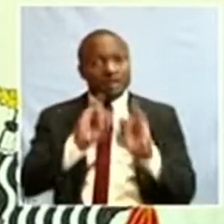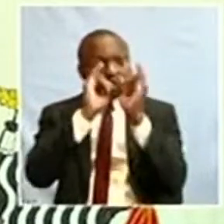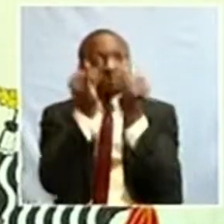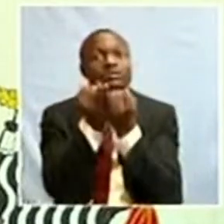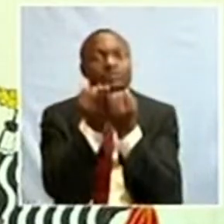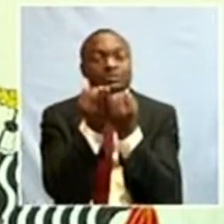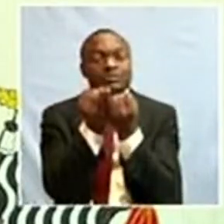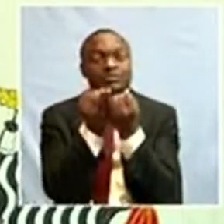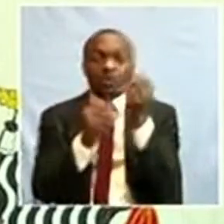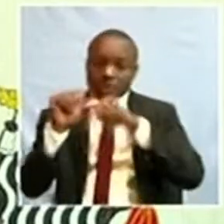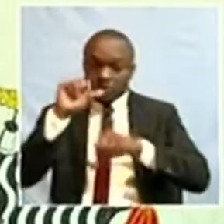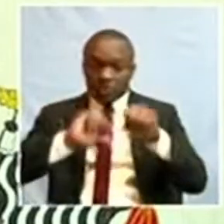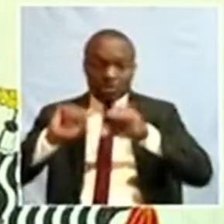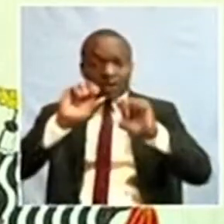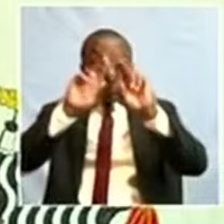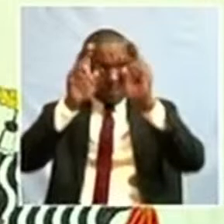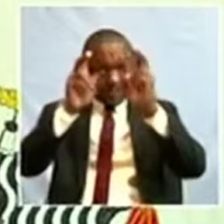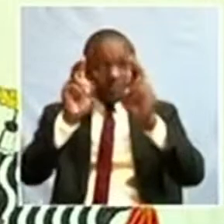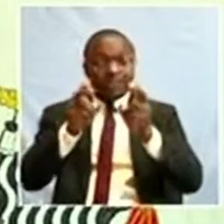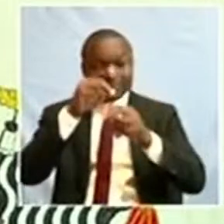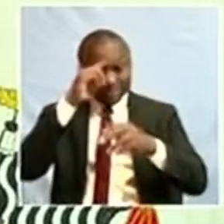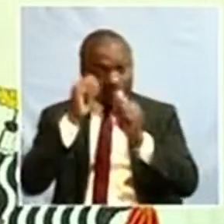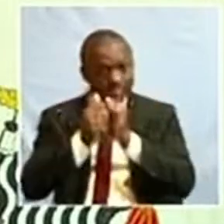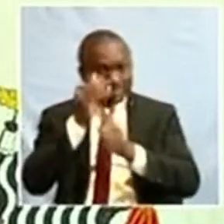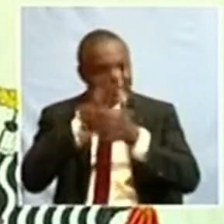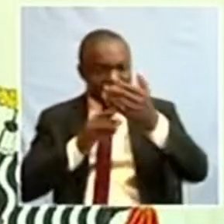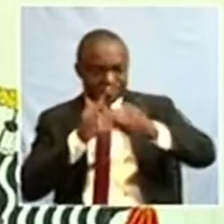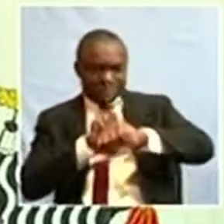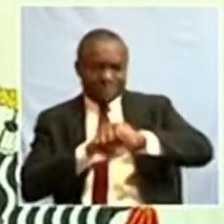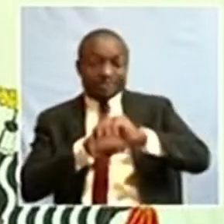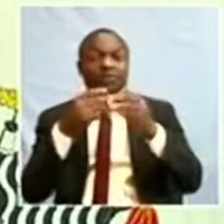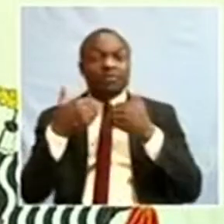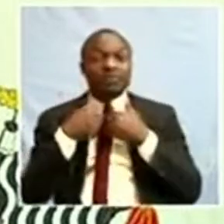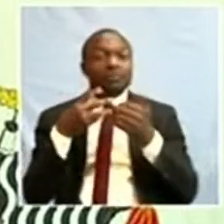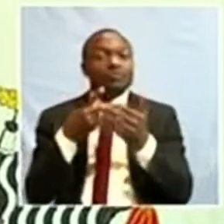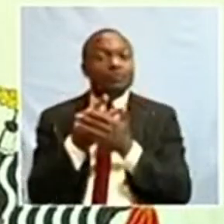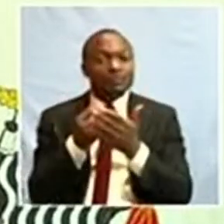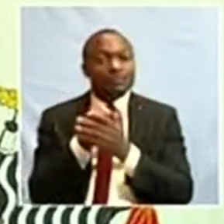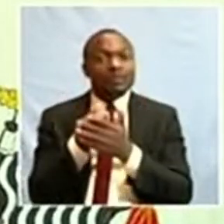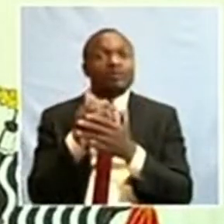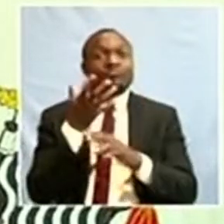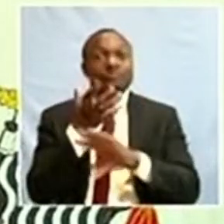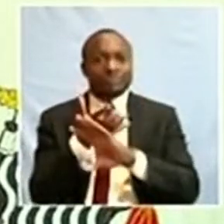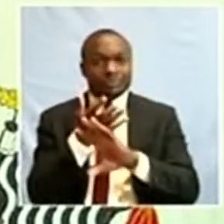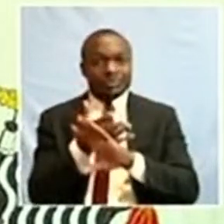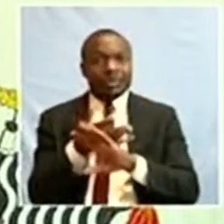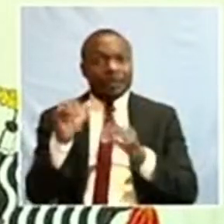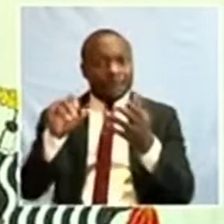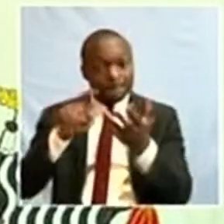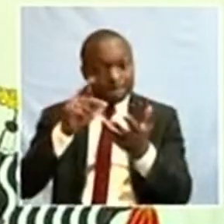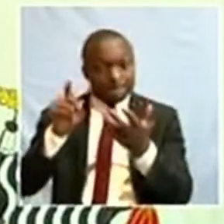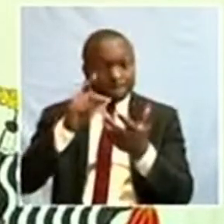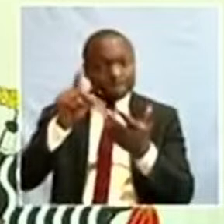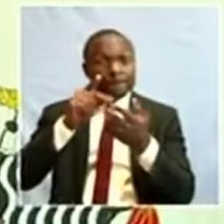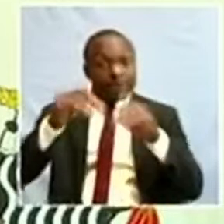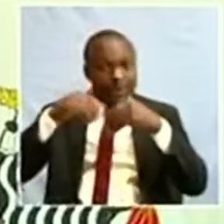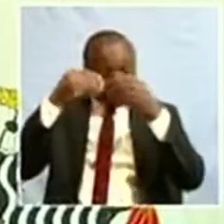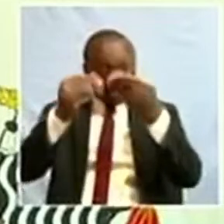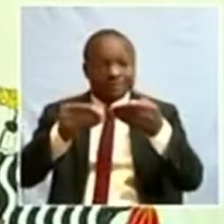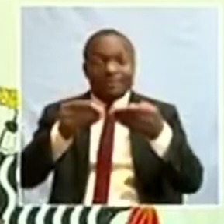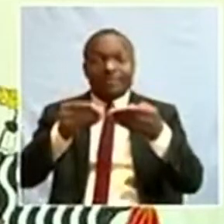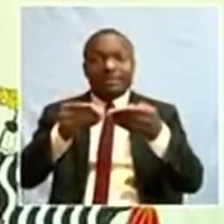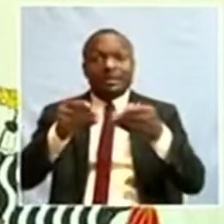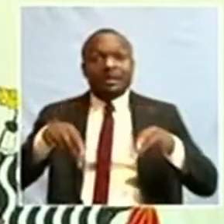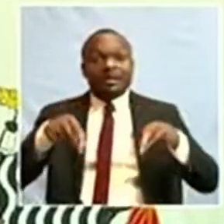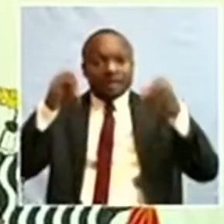audit topics. Due to sometimes we do have financial constraints, so priority is first given to the